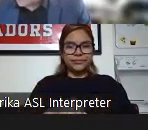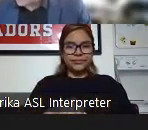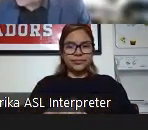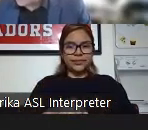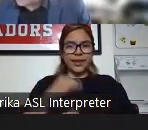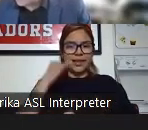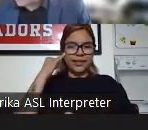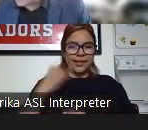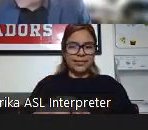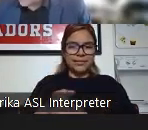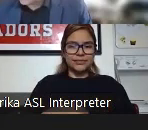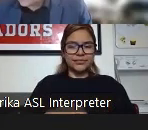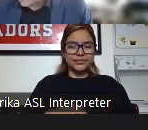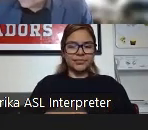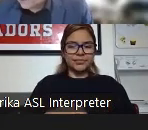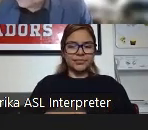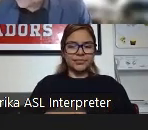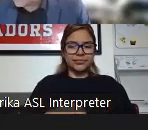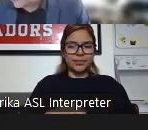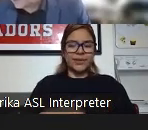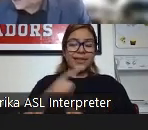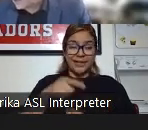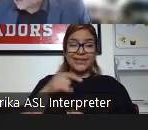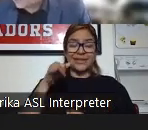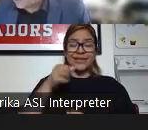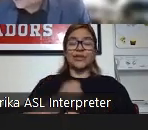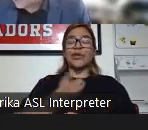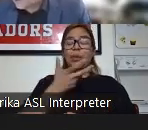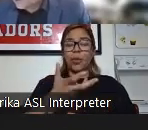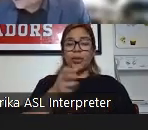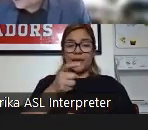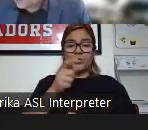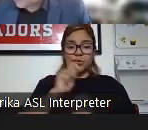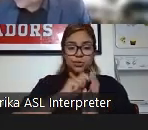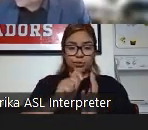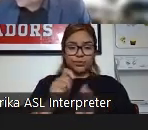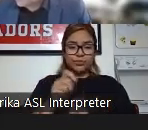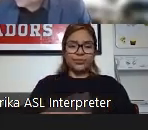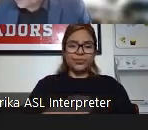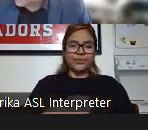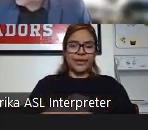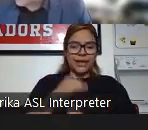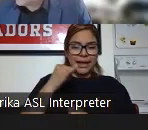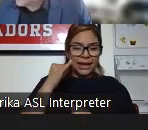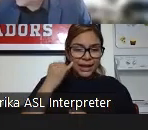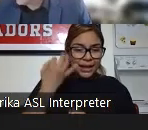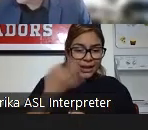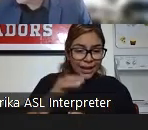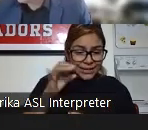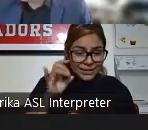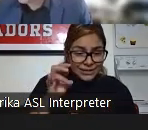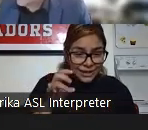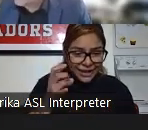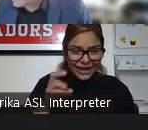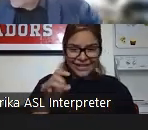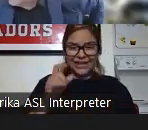Lastly, this is again the poem that Shirley Klein wrote. She wrote it in 1983. I'm going to read this, and I don't care if it